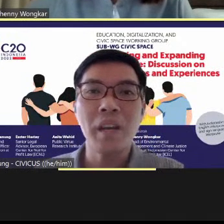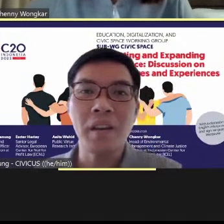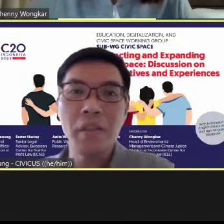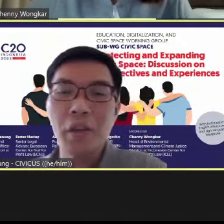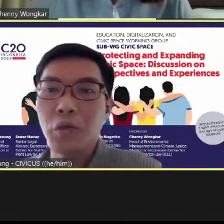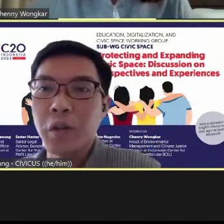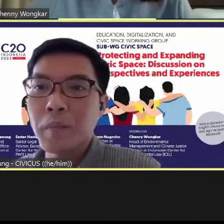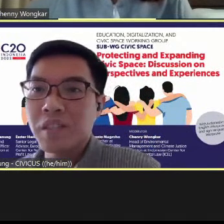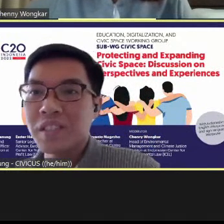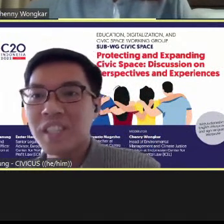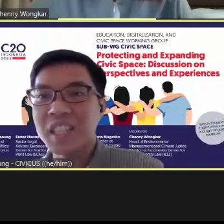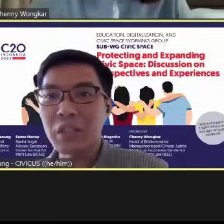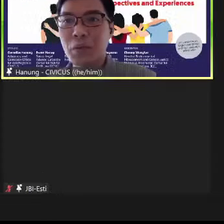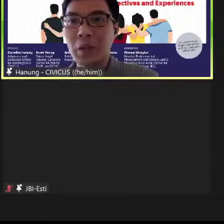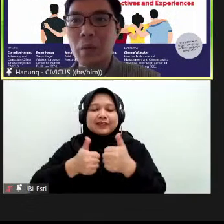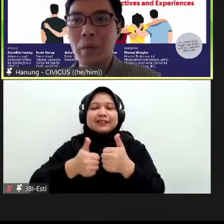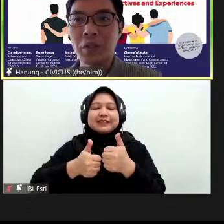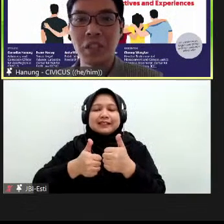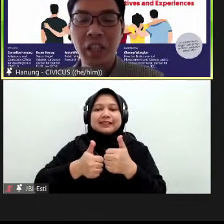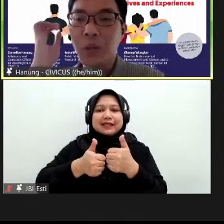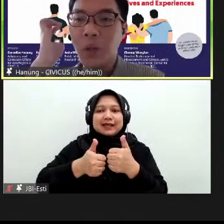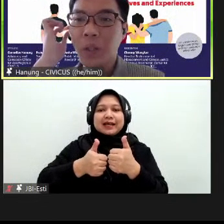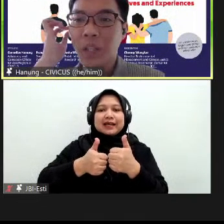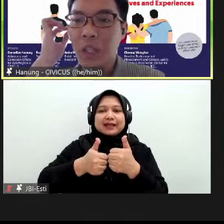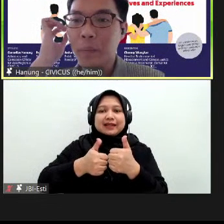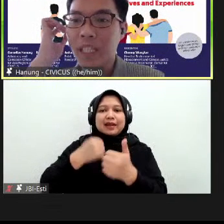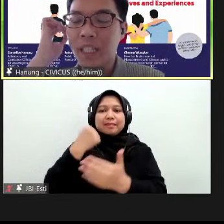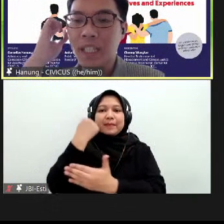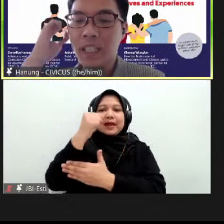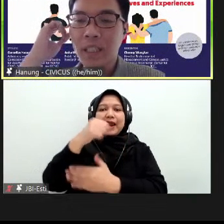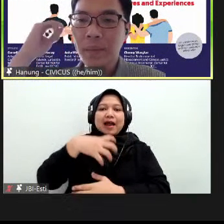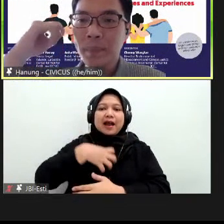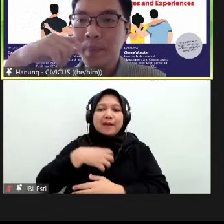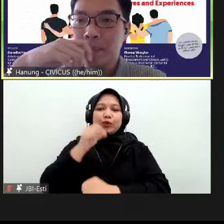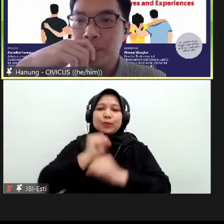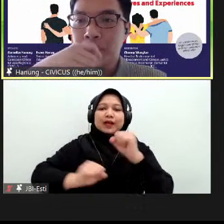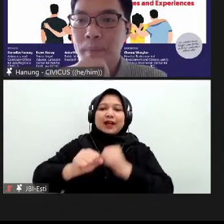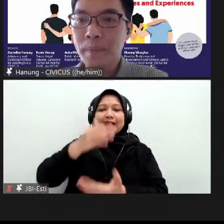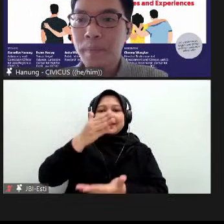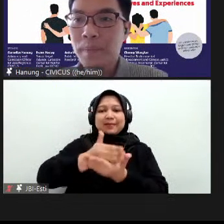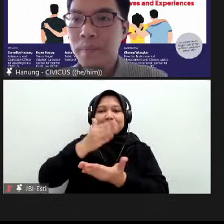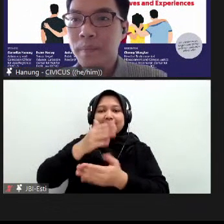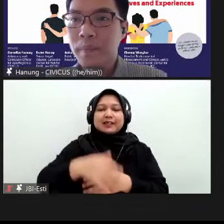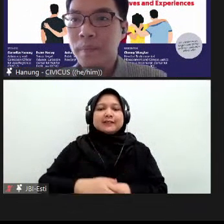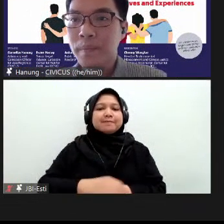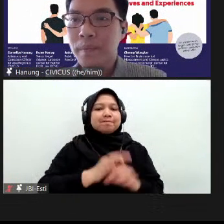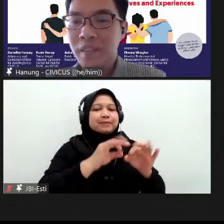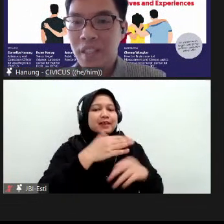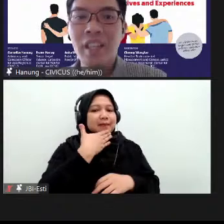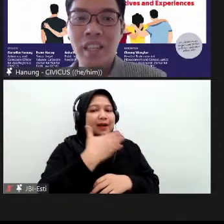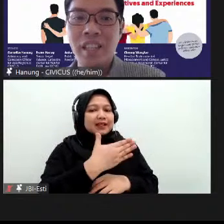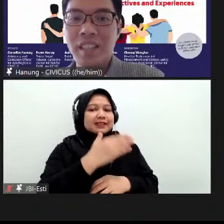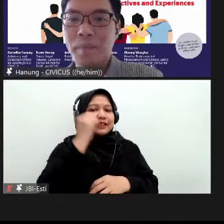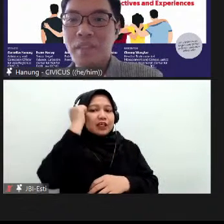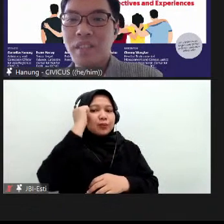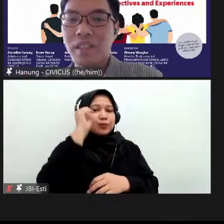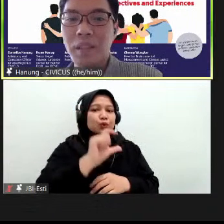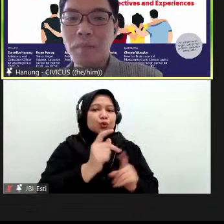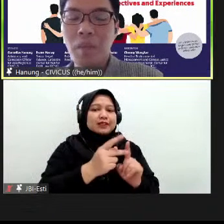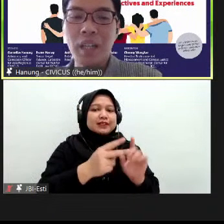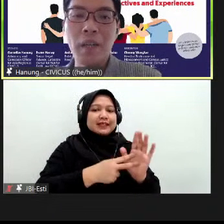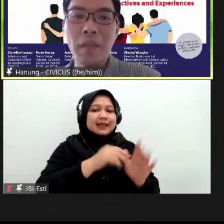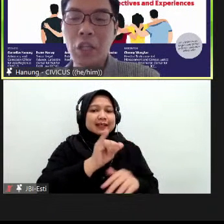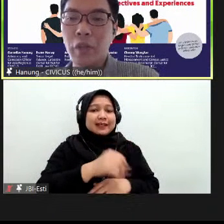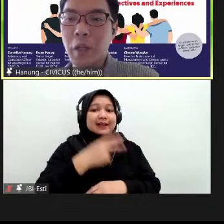All right. Thank you very much, Jenny, for the opportunity. Can you all hear me clearly? Yes, we can hear you clearly.